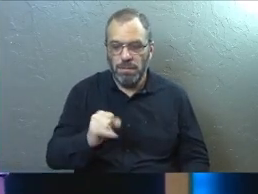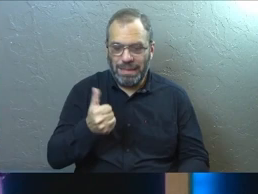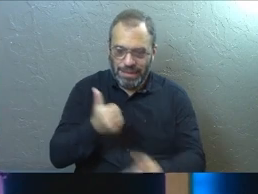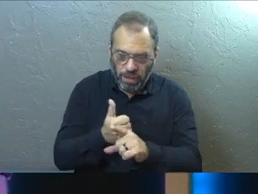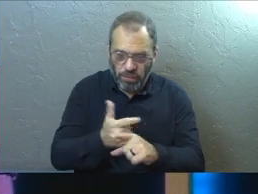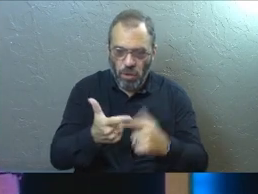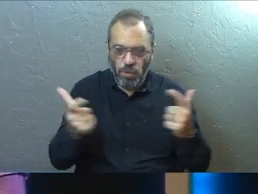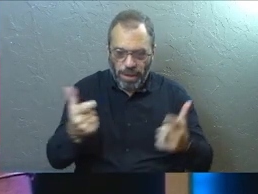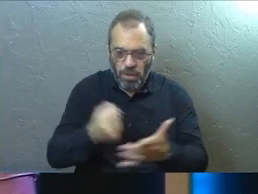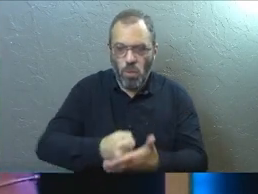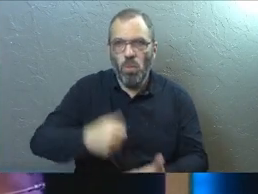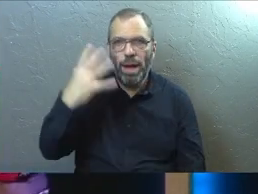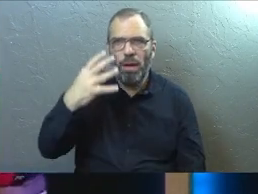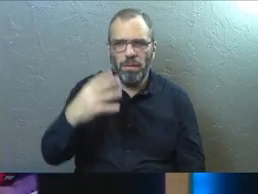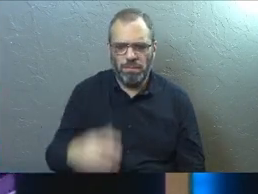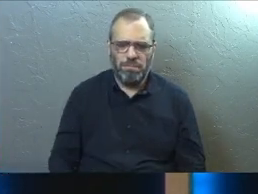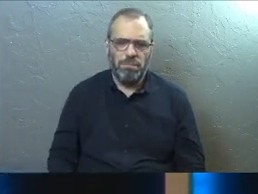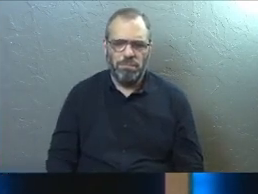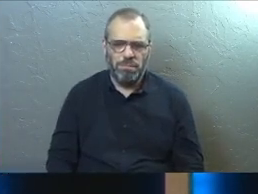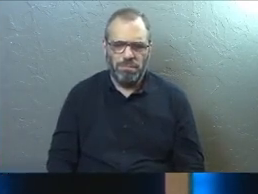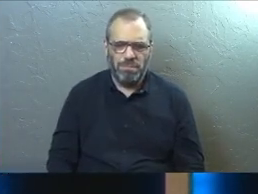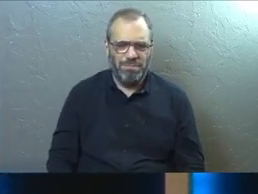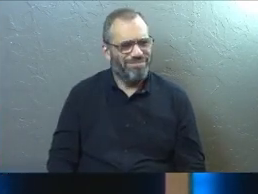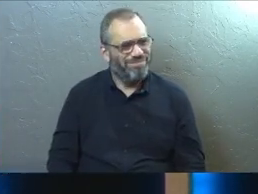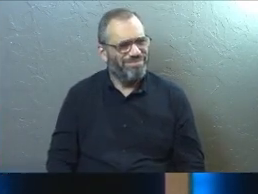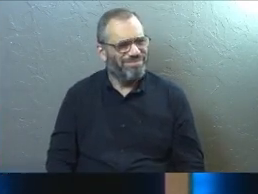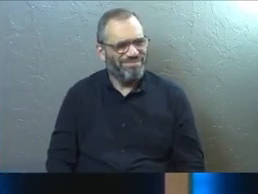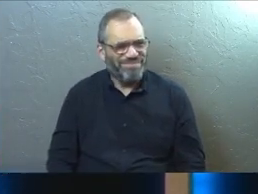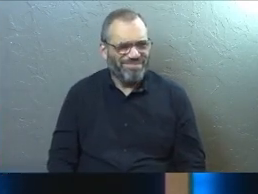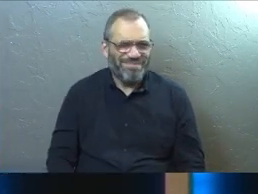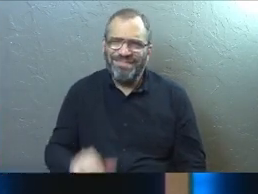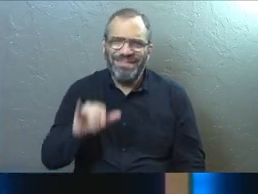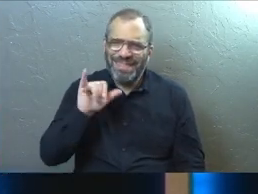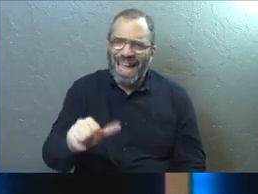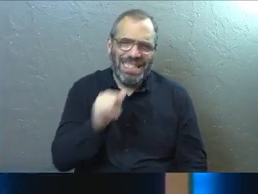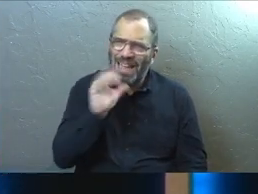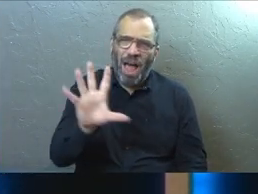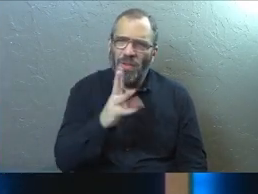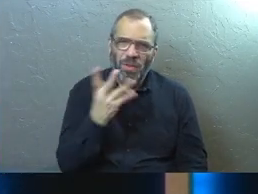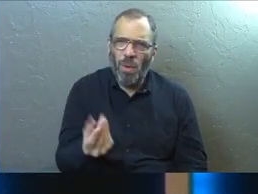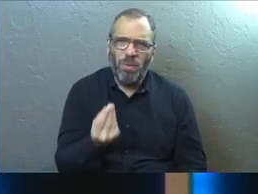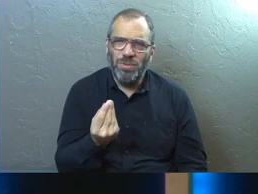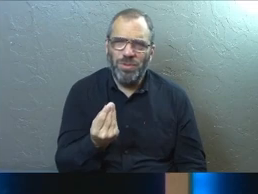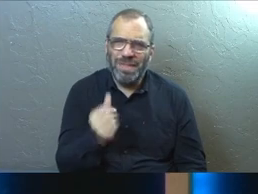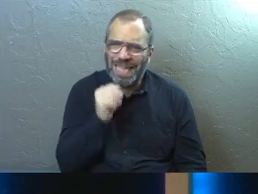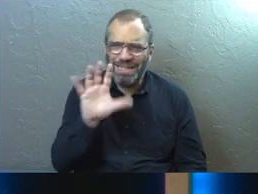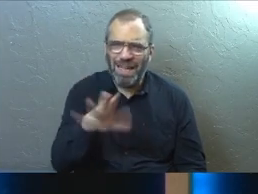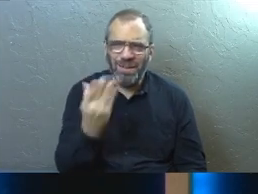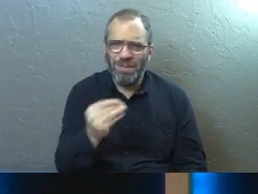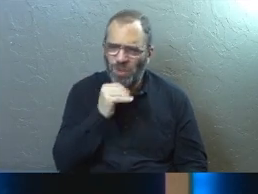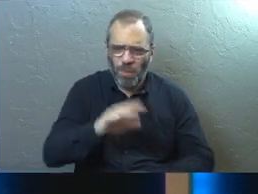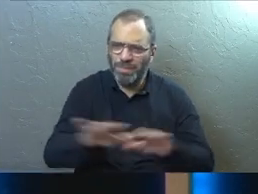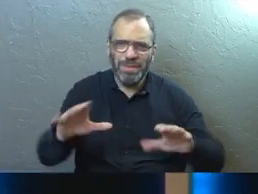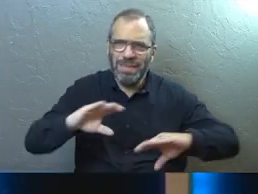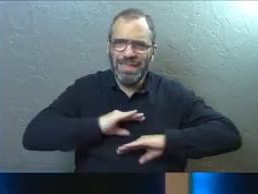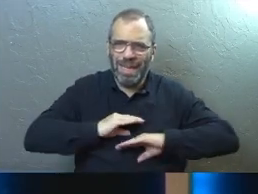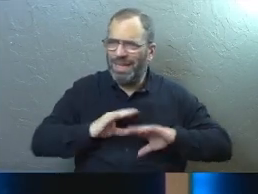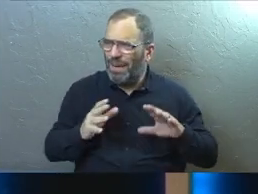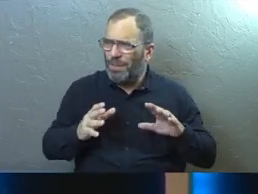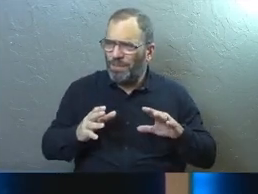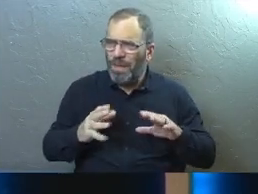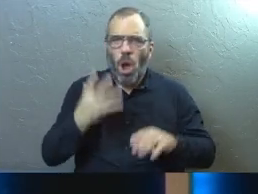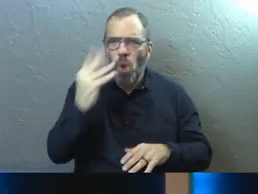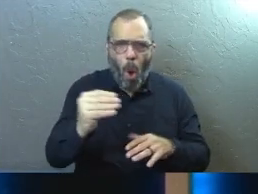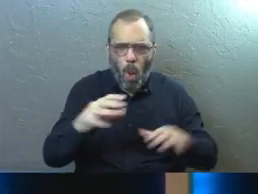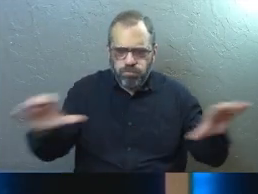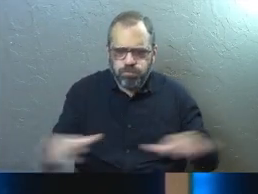great wealth. And I think that is so not the culture. Like, don't be content. Like, get